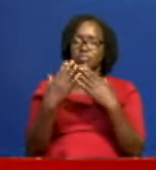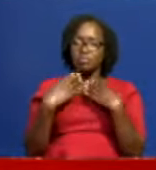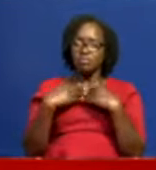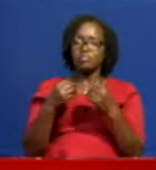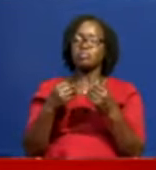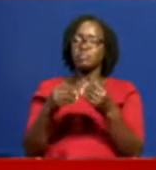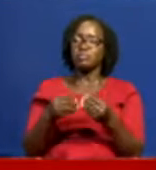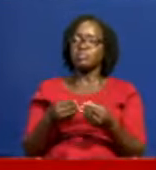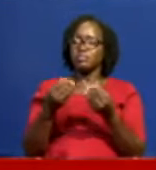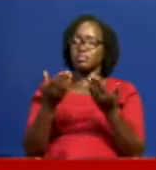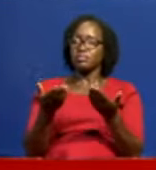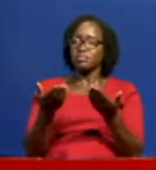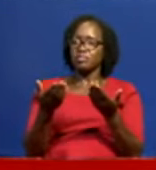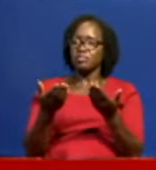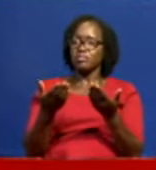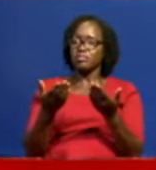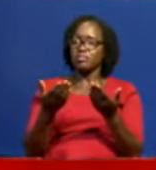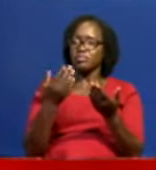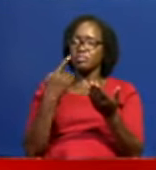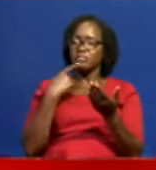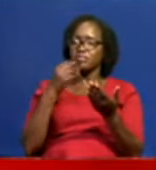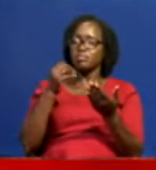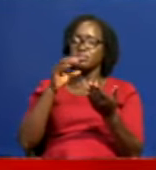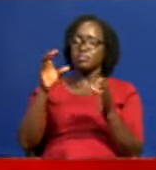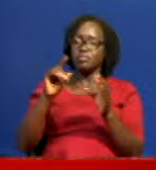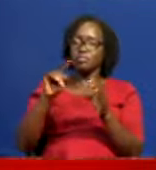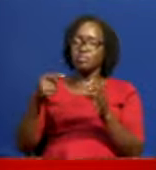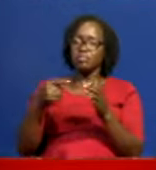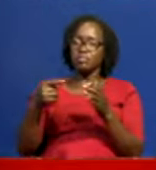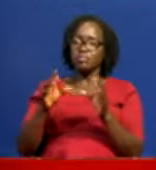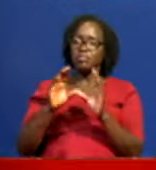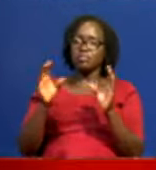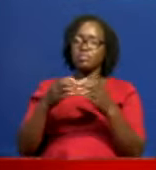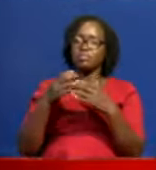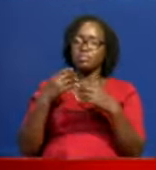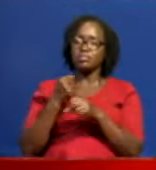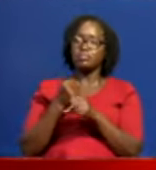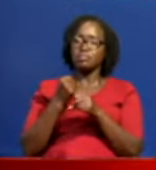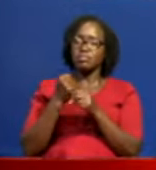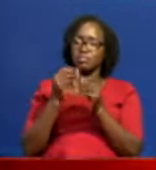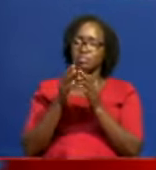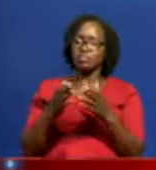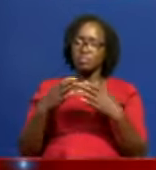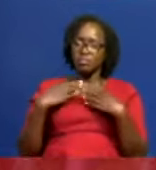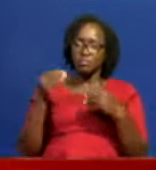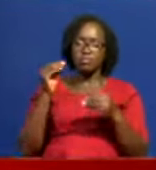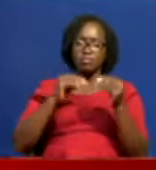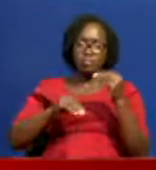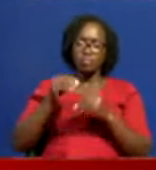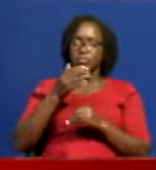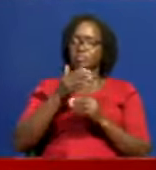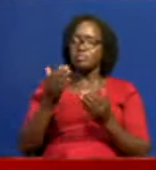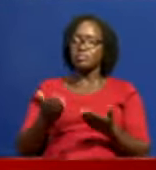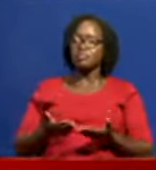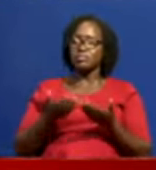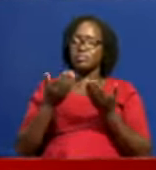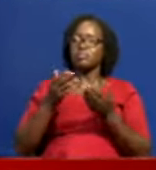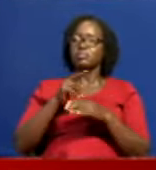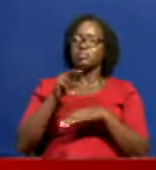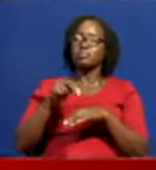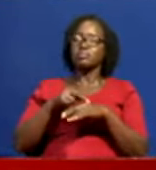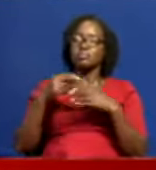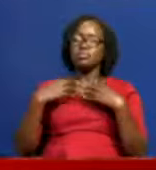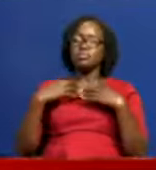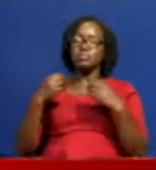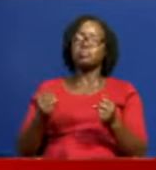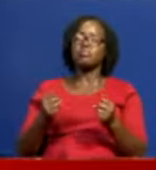delivery, with 100,000 community health promoters actively contributing to the betterment of our nation's